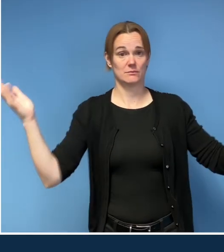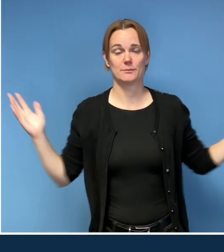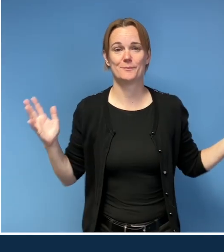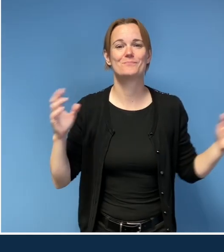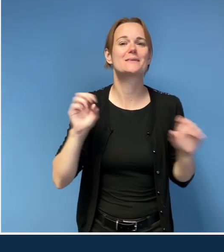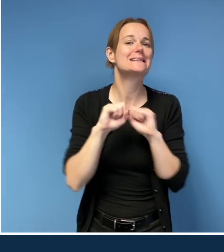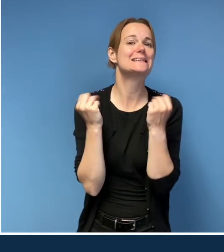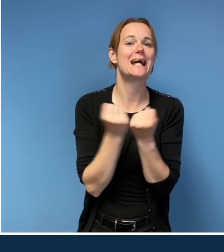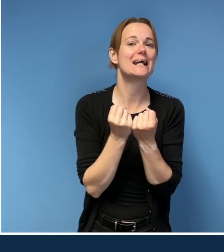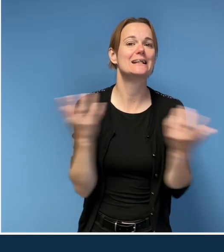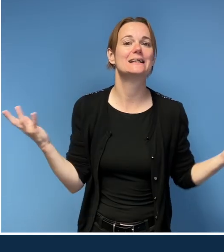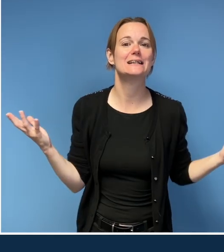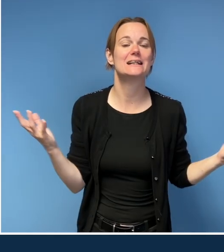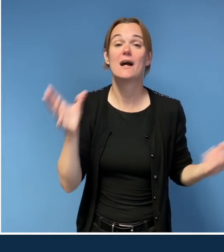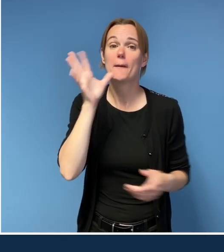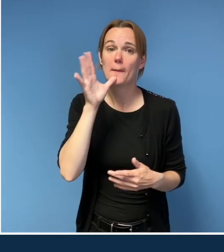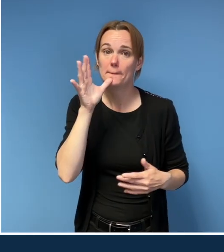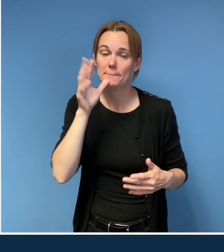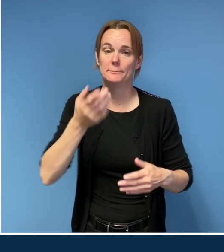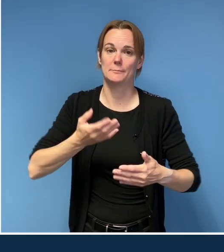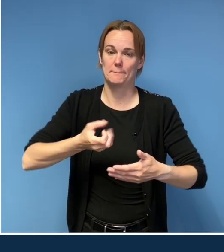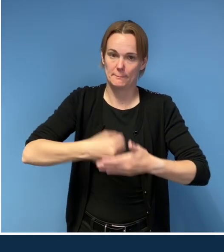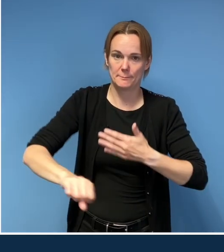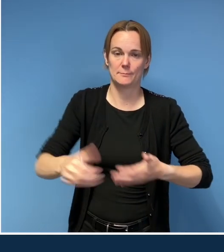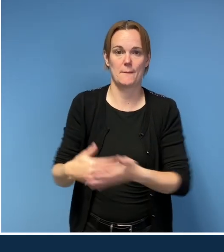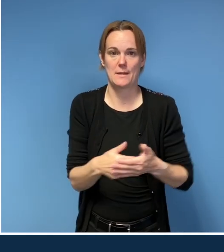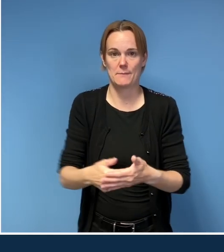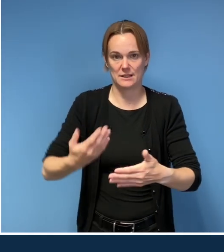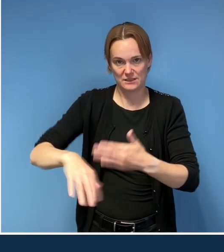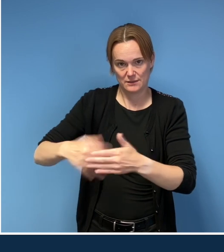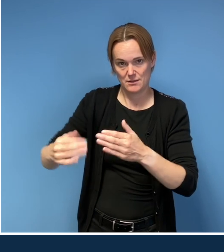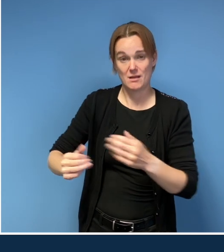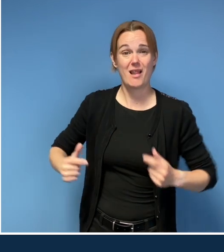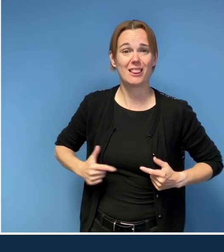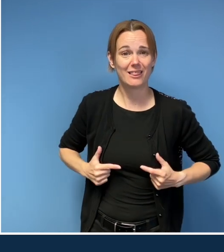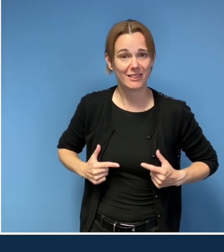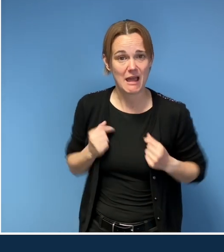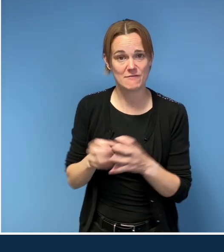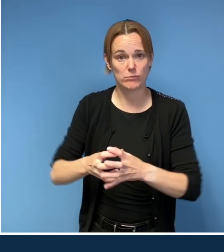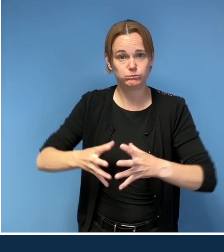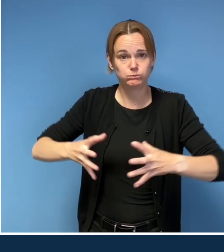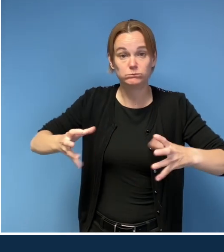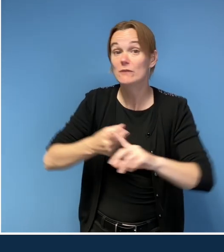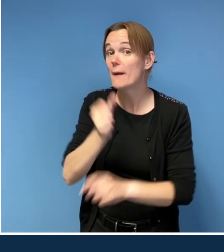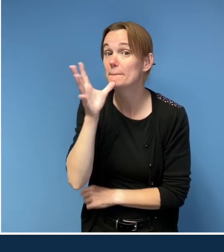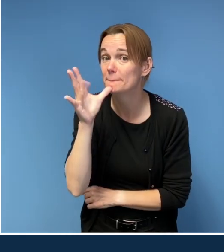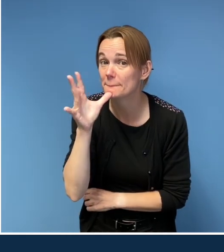of life. If you can't grow that, it is an effective way, and is why one of the biggest challenges